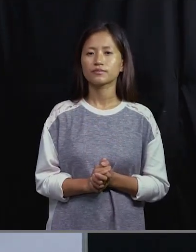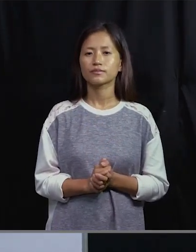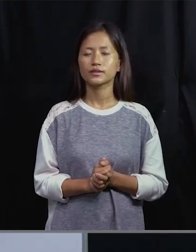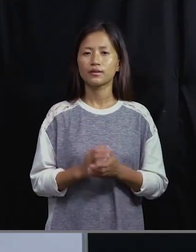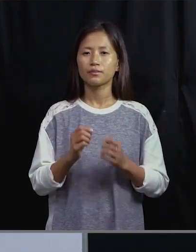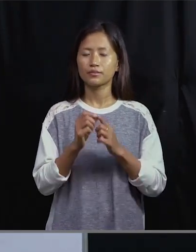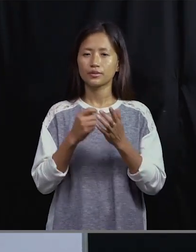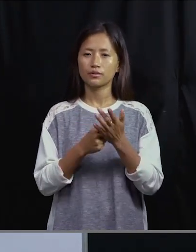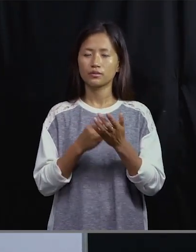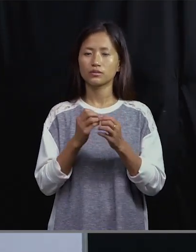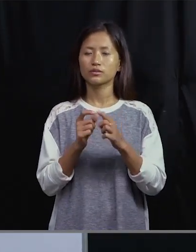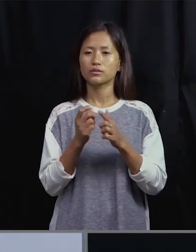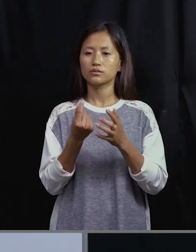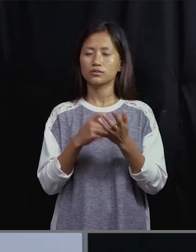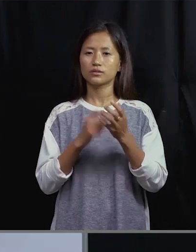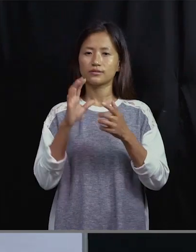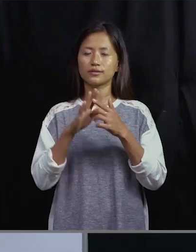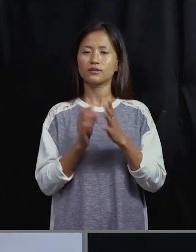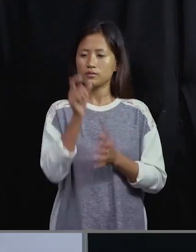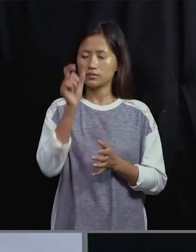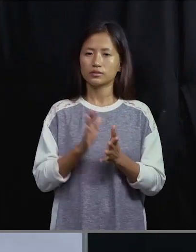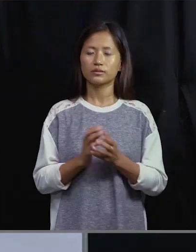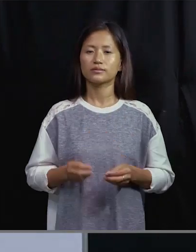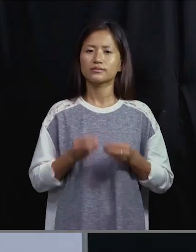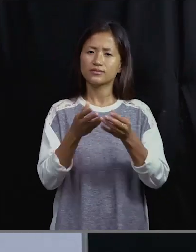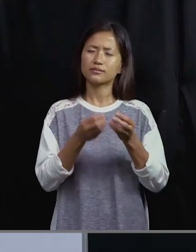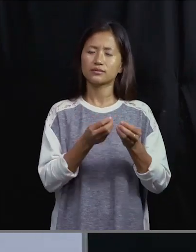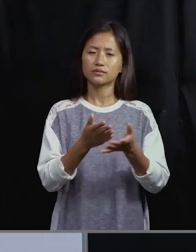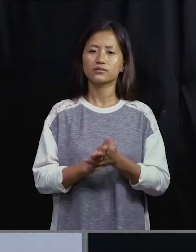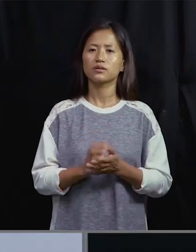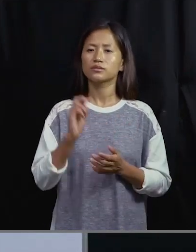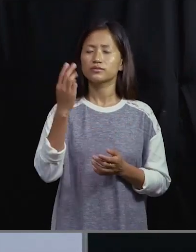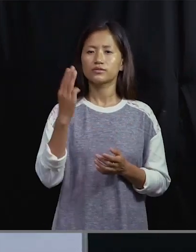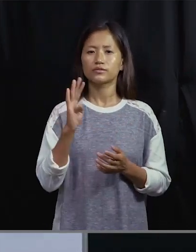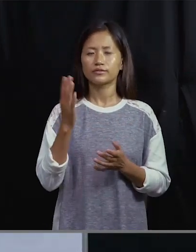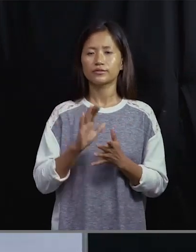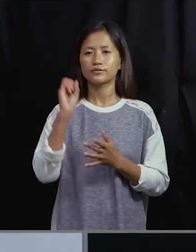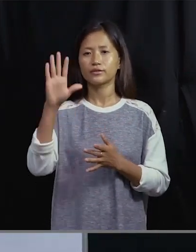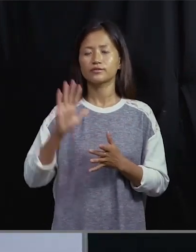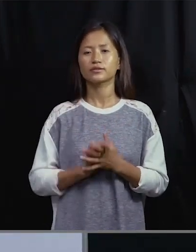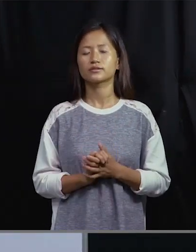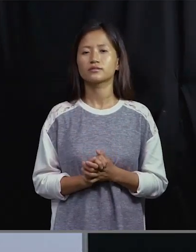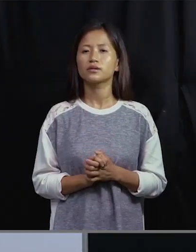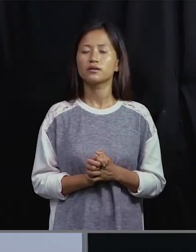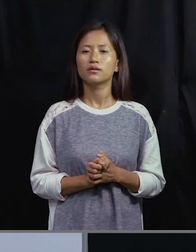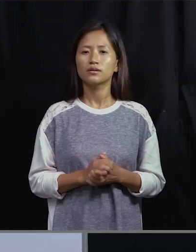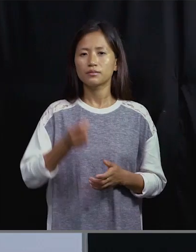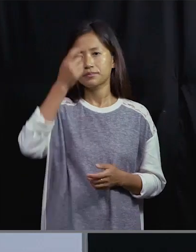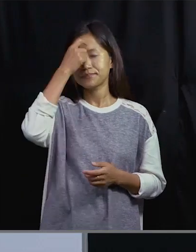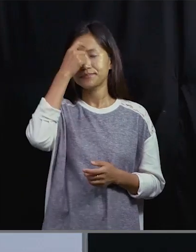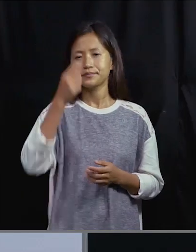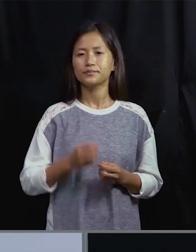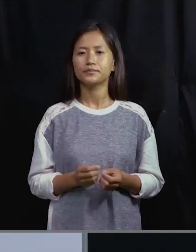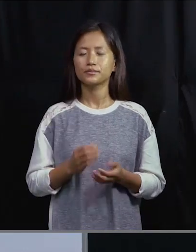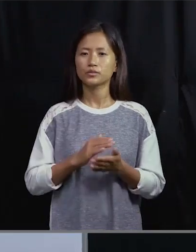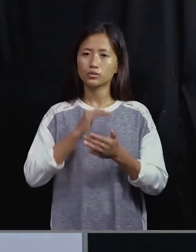the producers used to produce goods in tons and tons, not just in some, 2 or 3 or 4 or 5 like that, okay. So the problem is